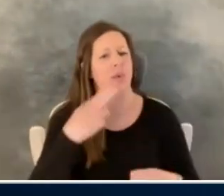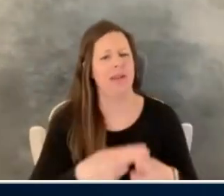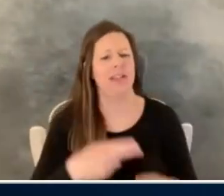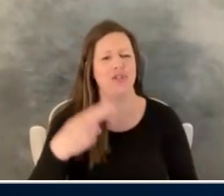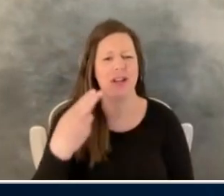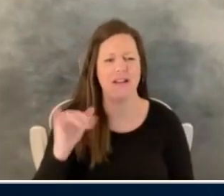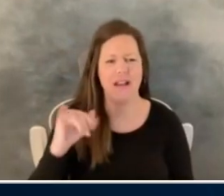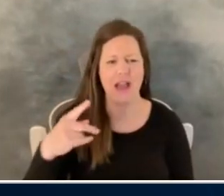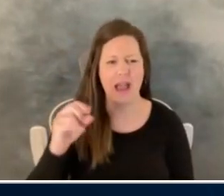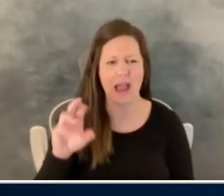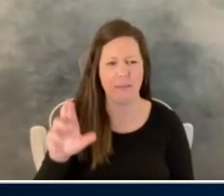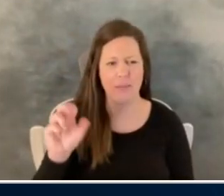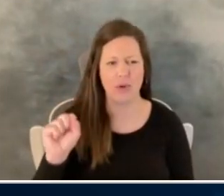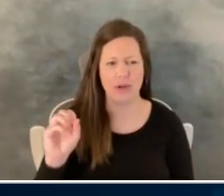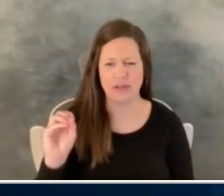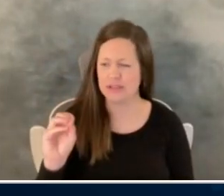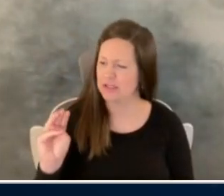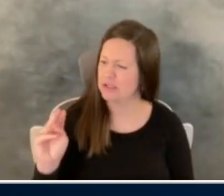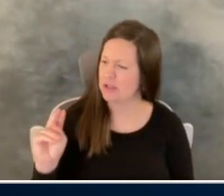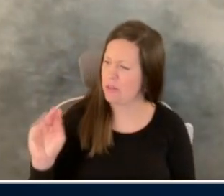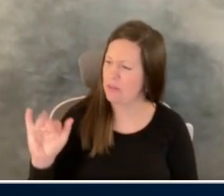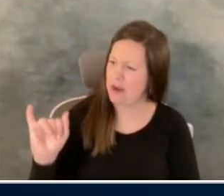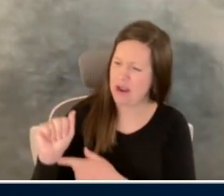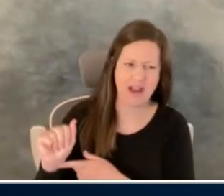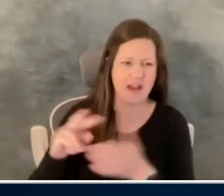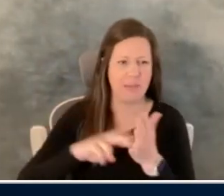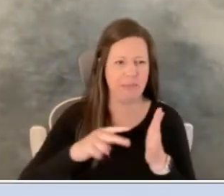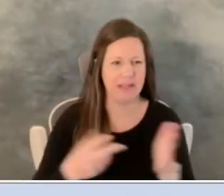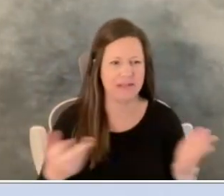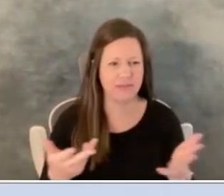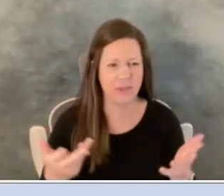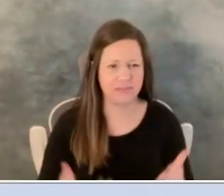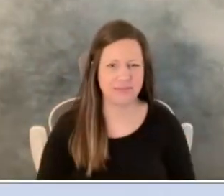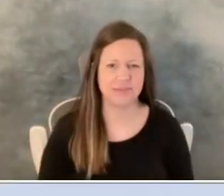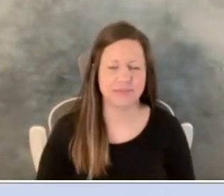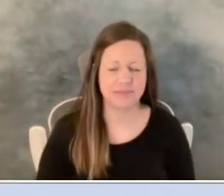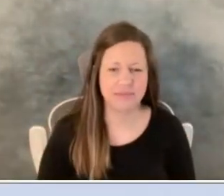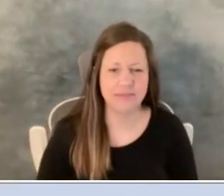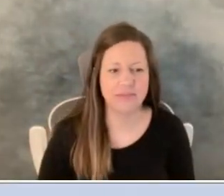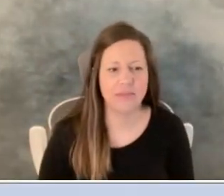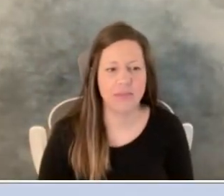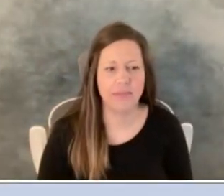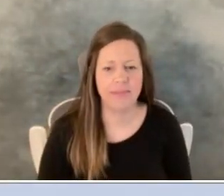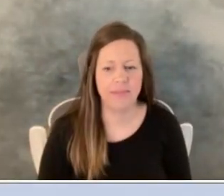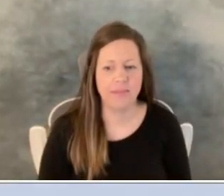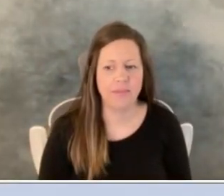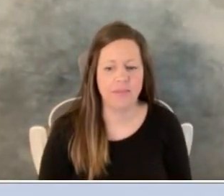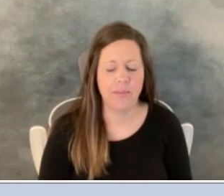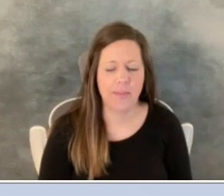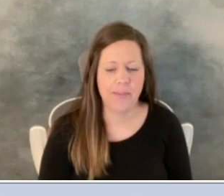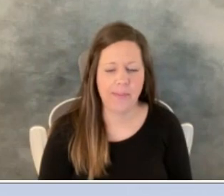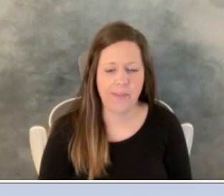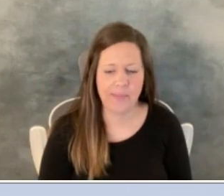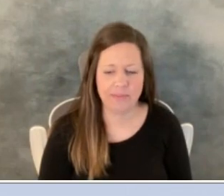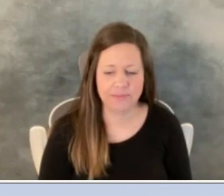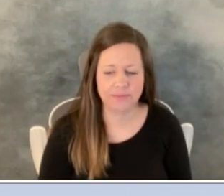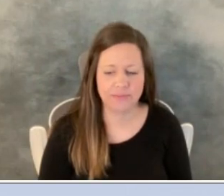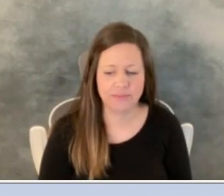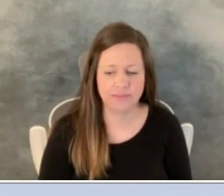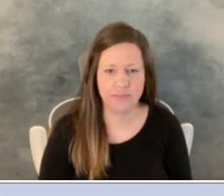to our viewers what is hypersomnia? So hypersomnia is something which